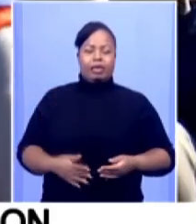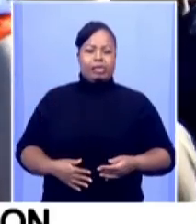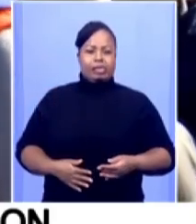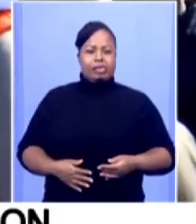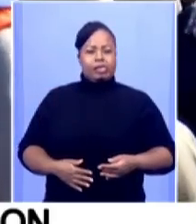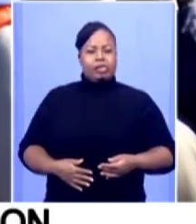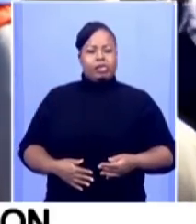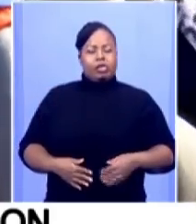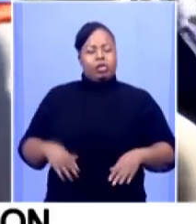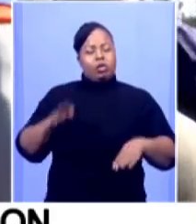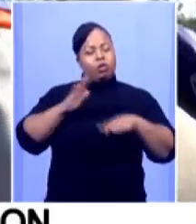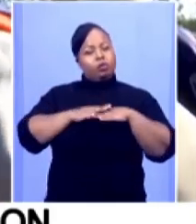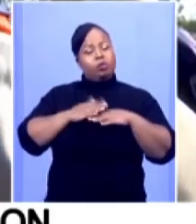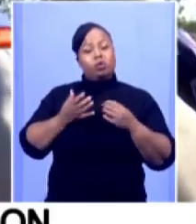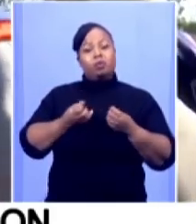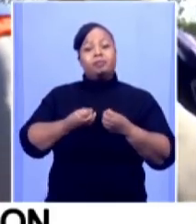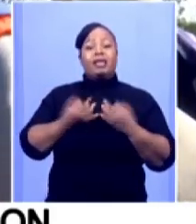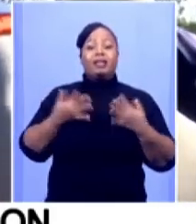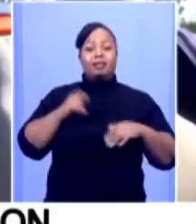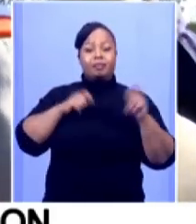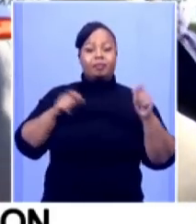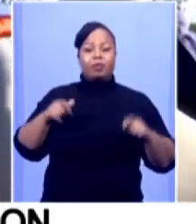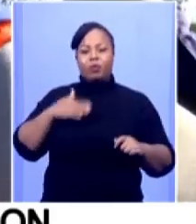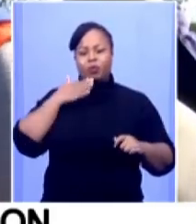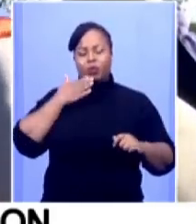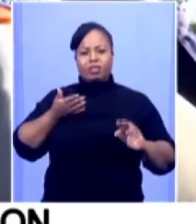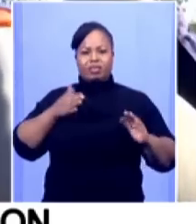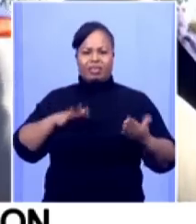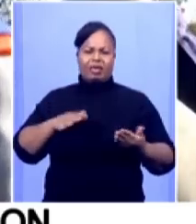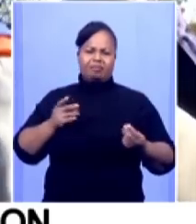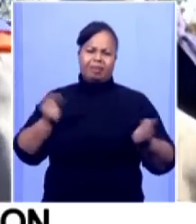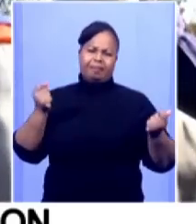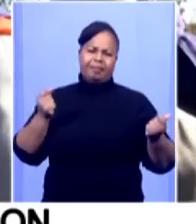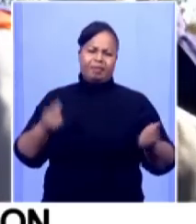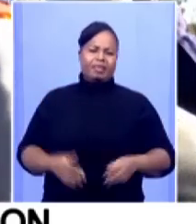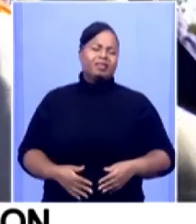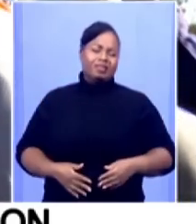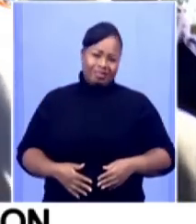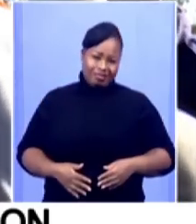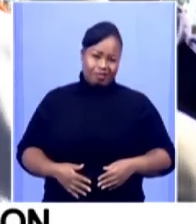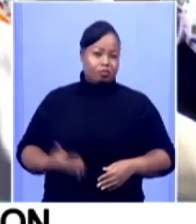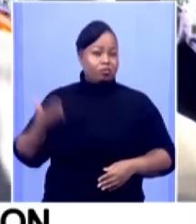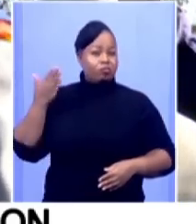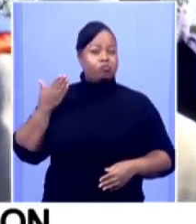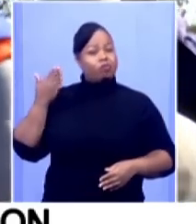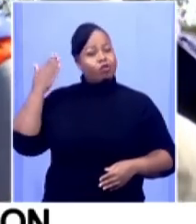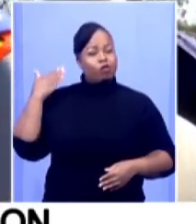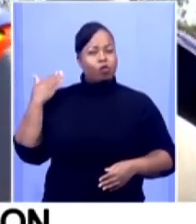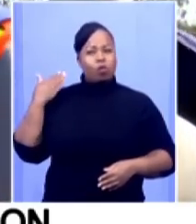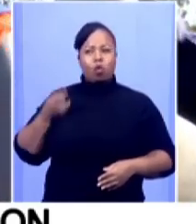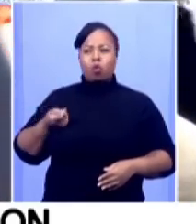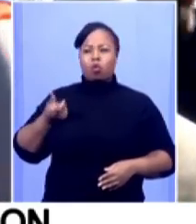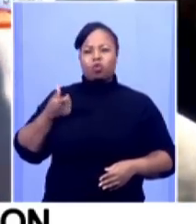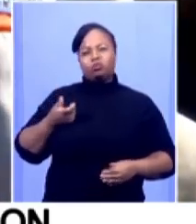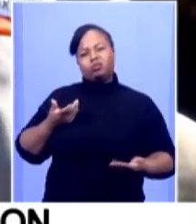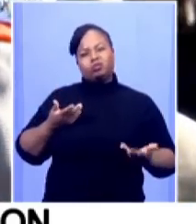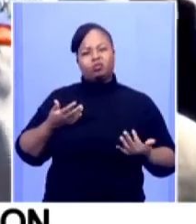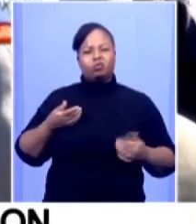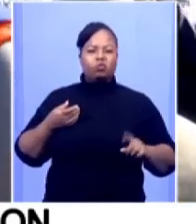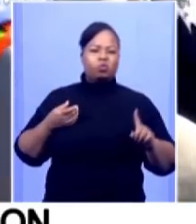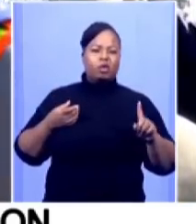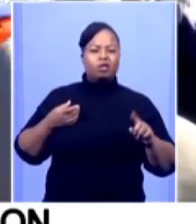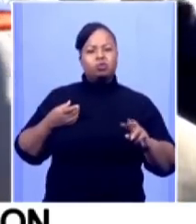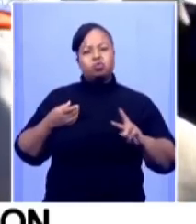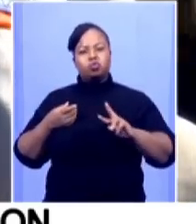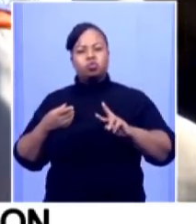have claiming so many lives on the spot. So in the past we had where we claimed about 1 or 2